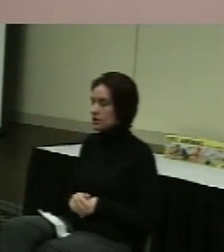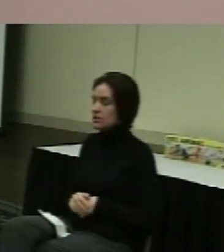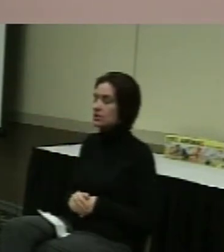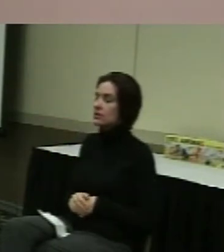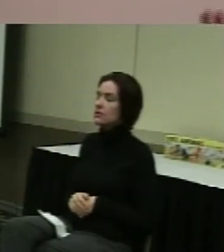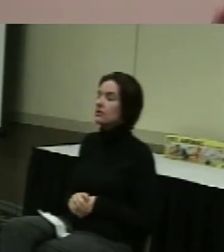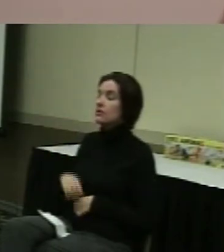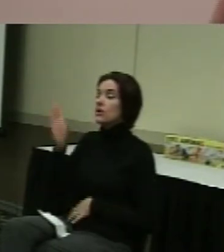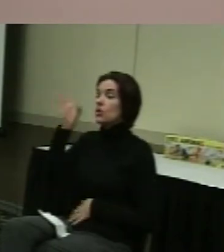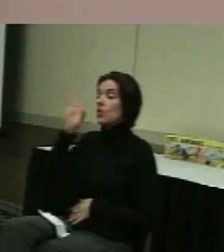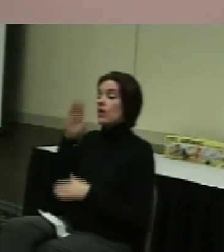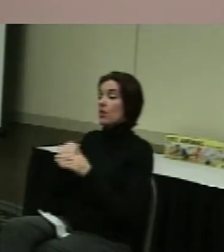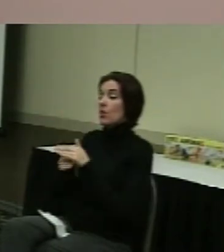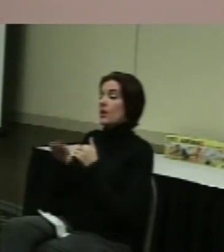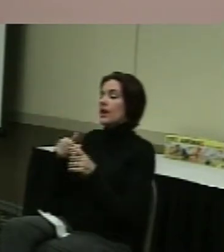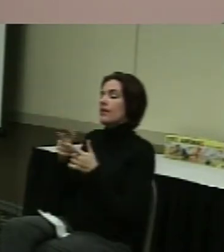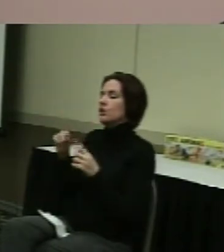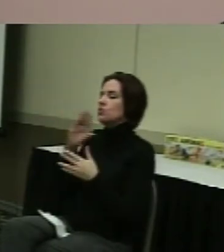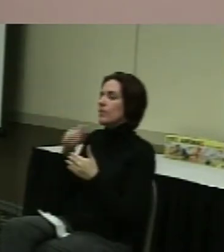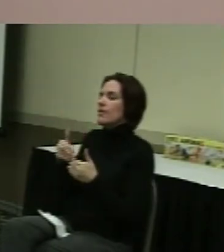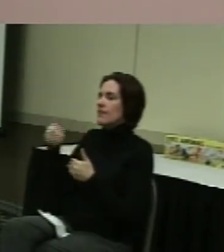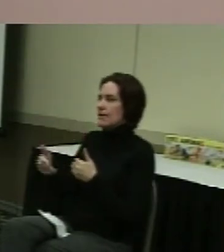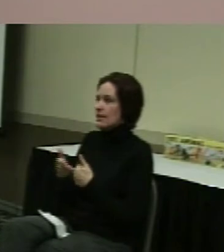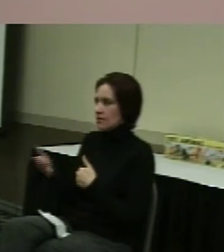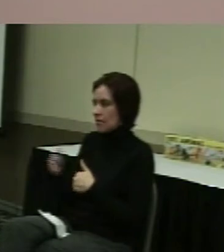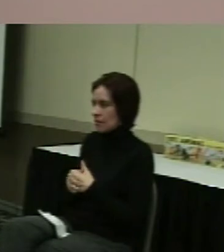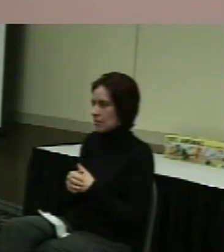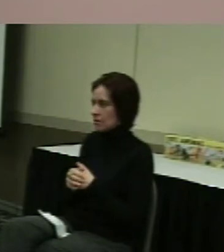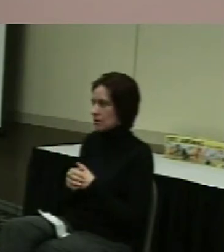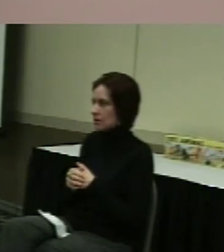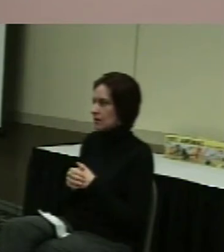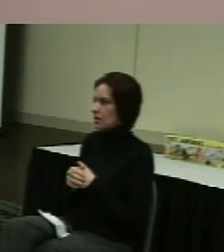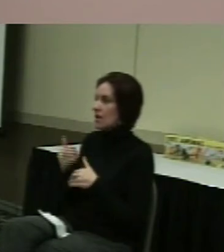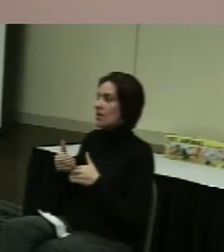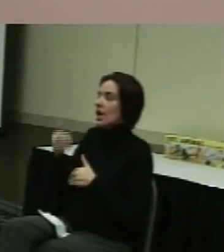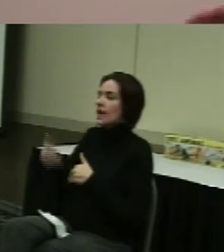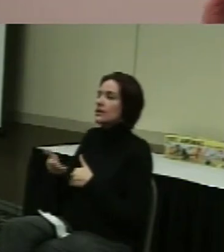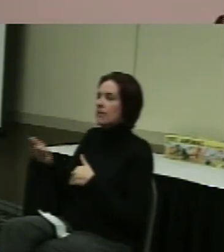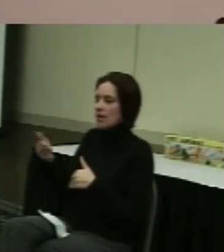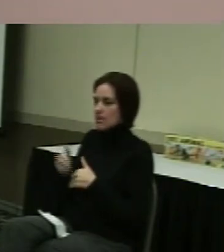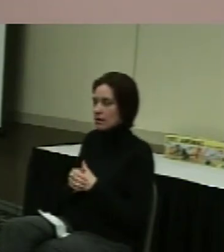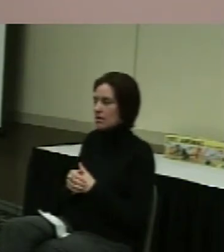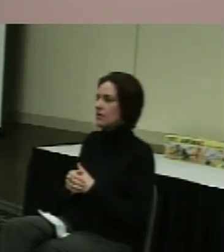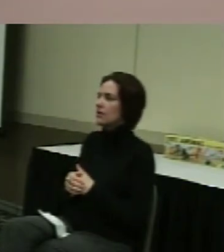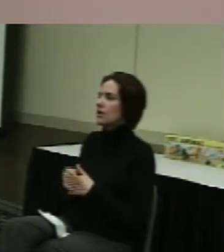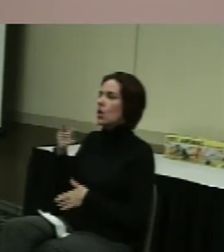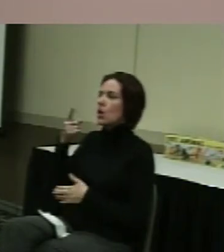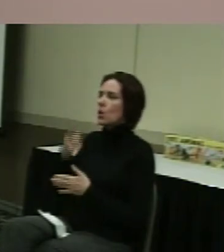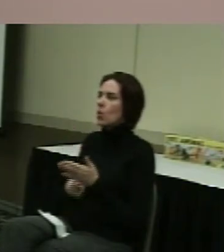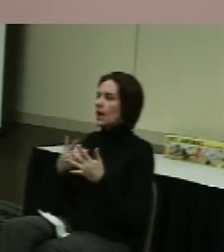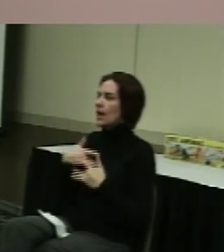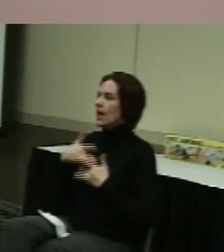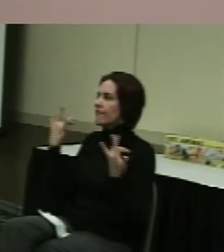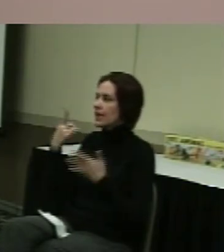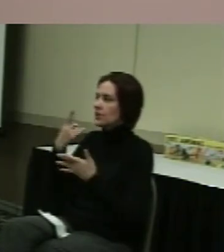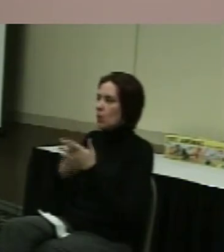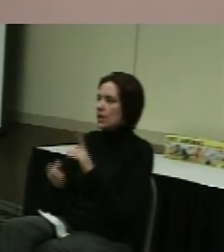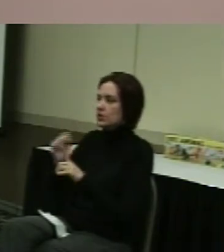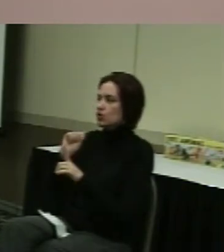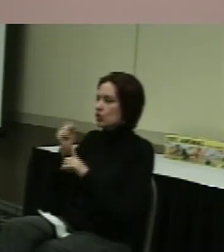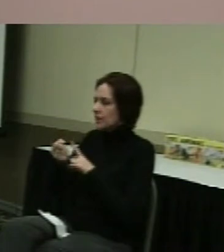go in there and do the next thing. The next thing is, what are the events and circumstances around